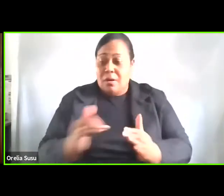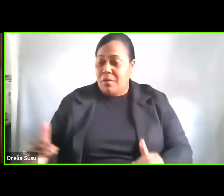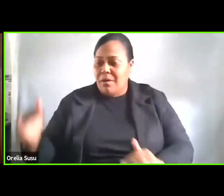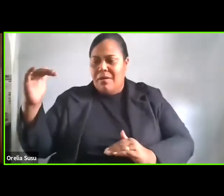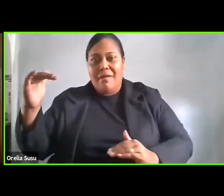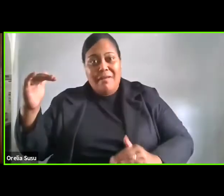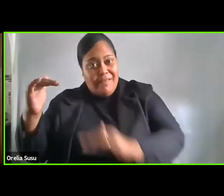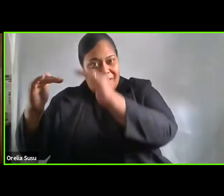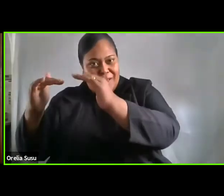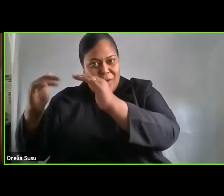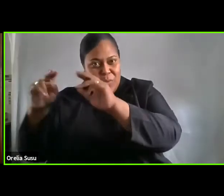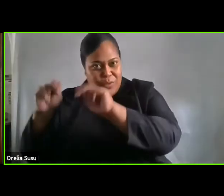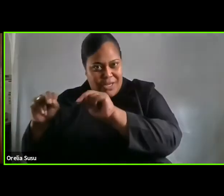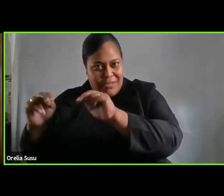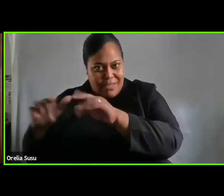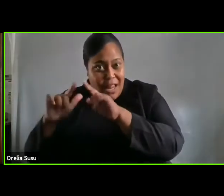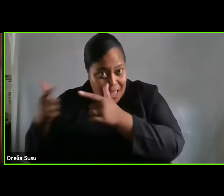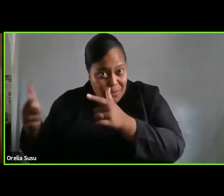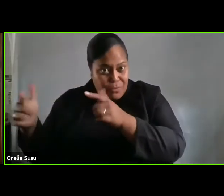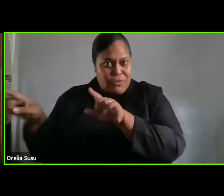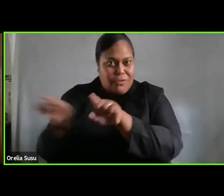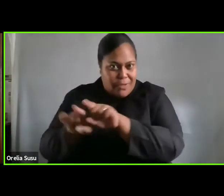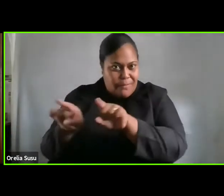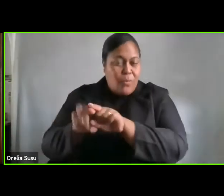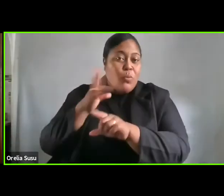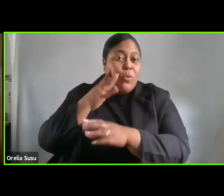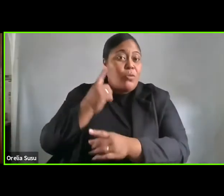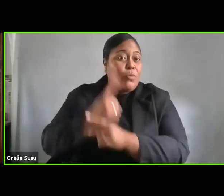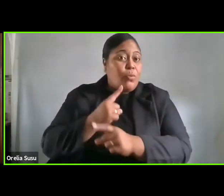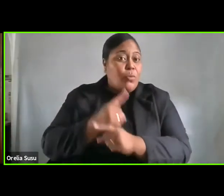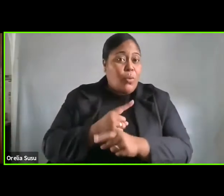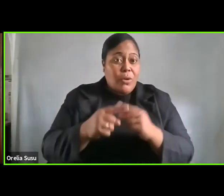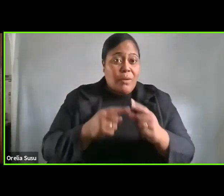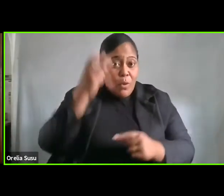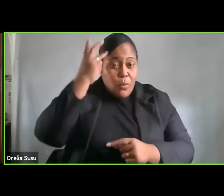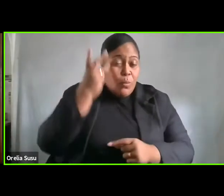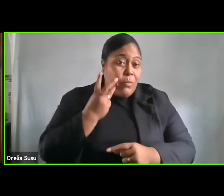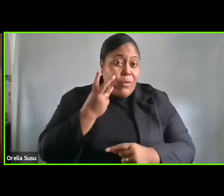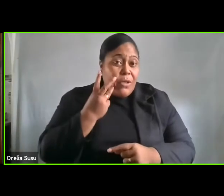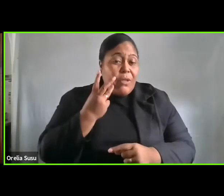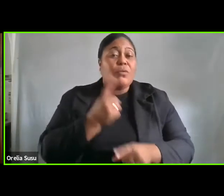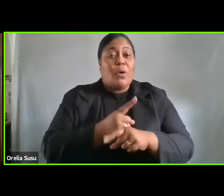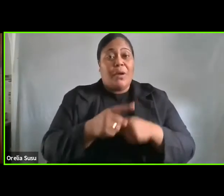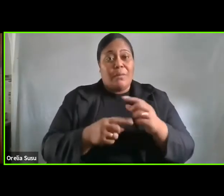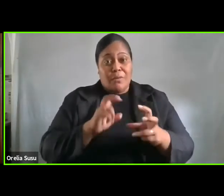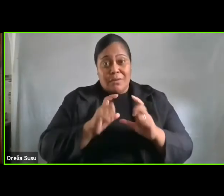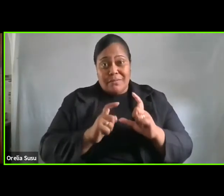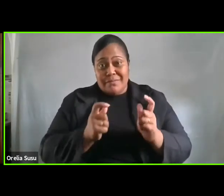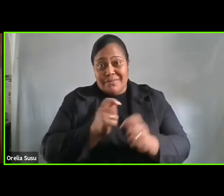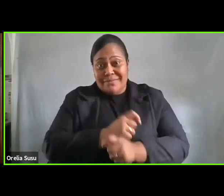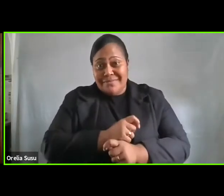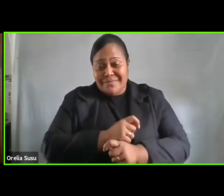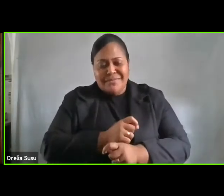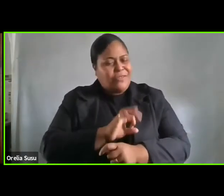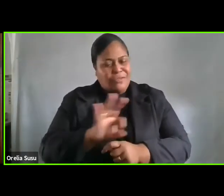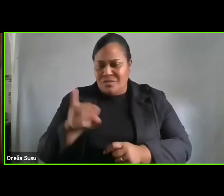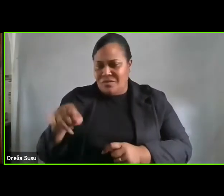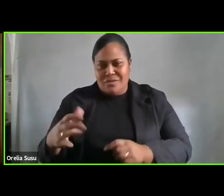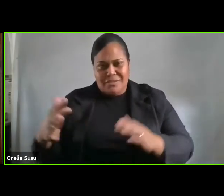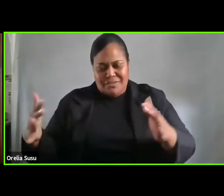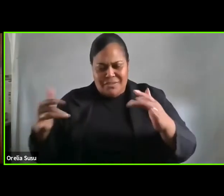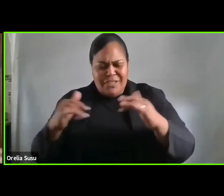it's very important to make sure that we are talking about women's when you're talking about climate change we're not just talking about it as an